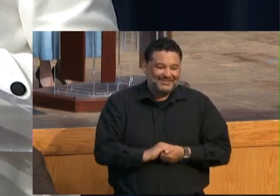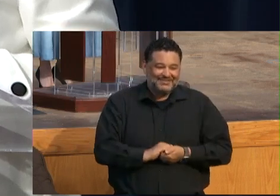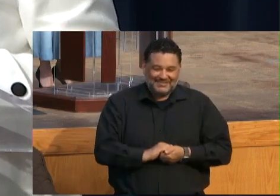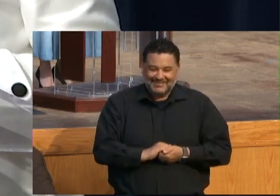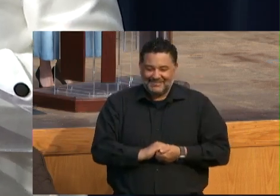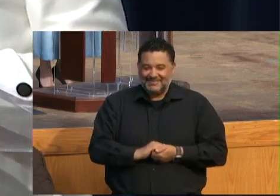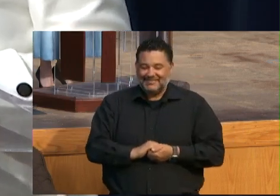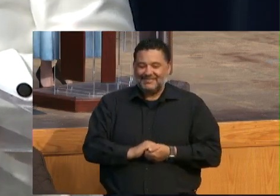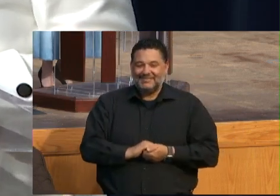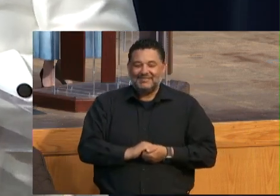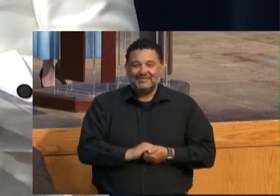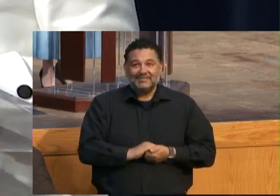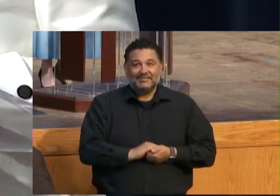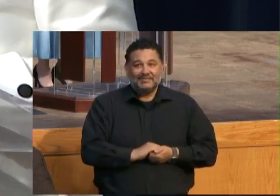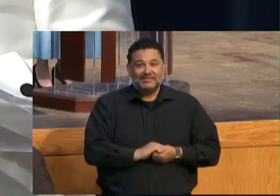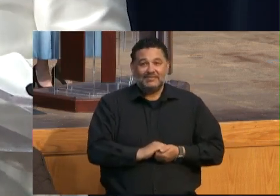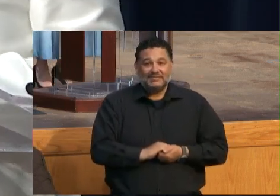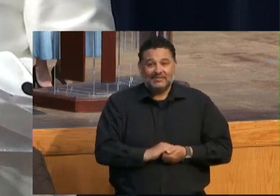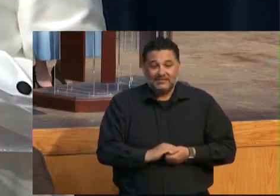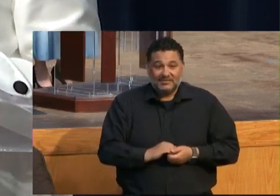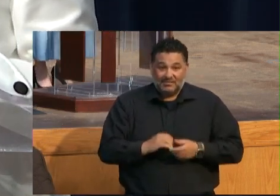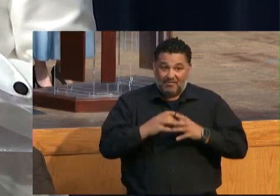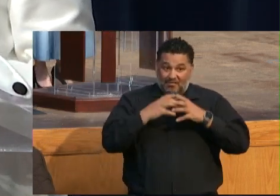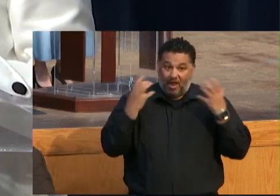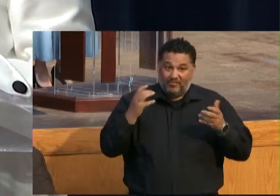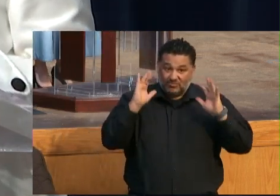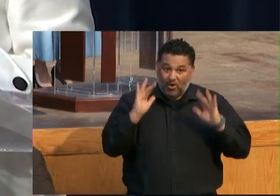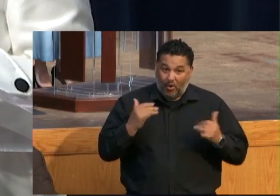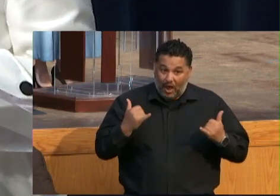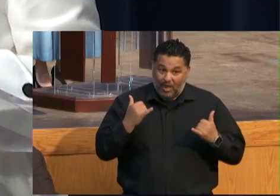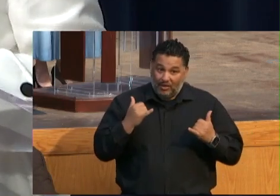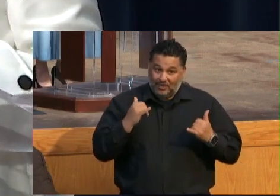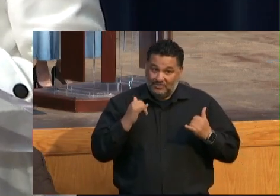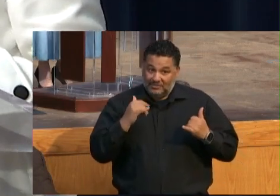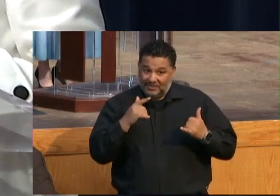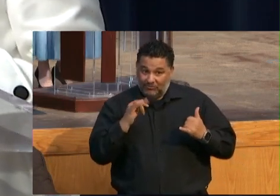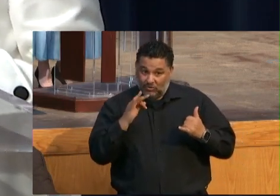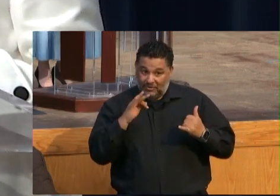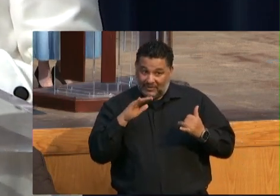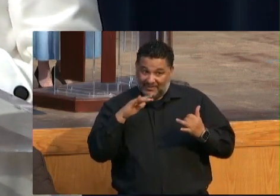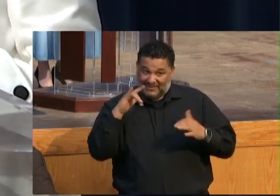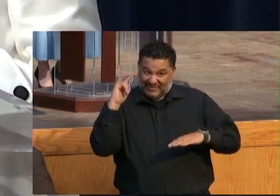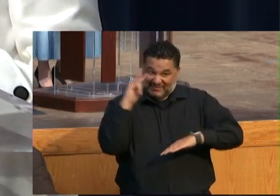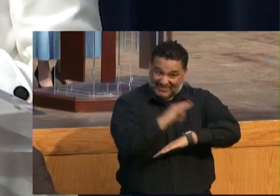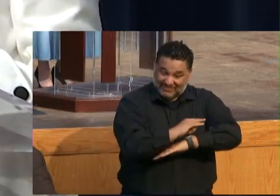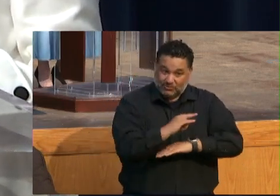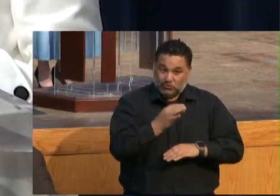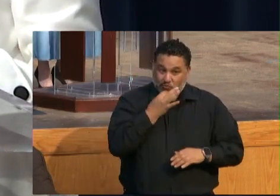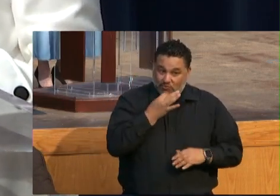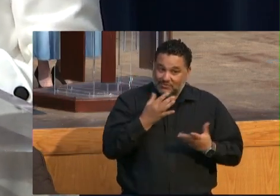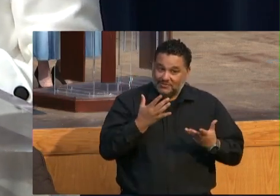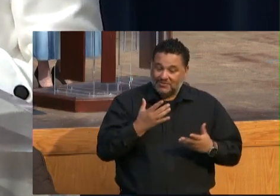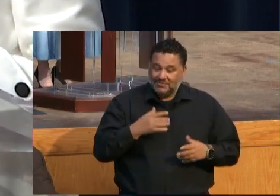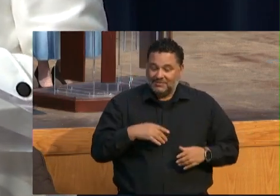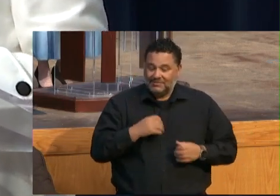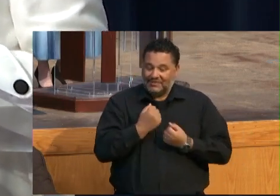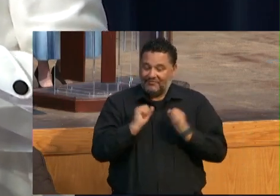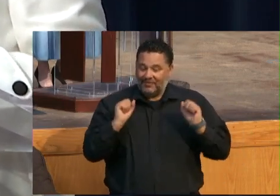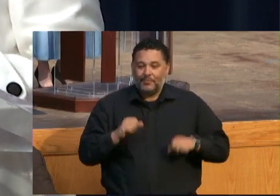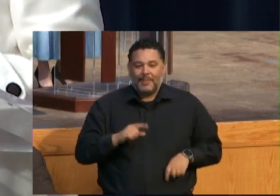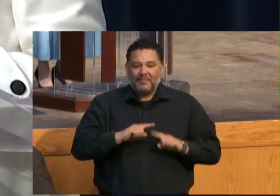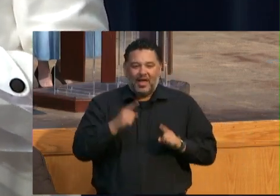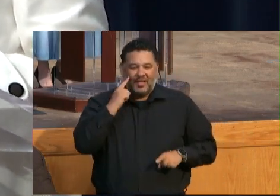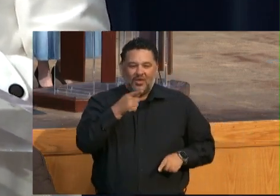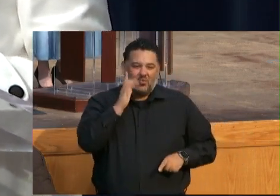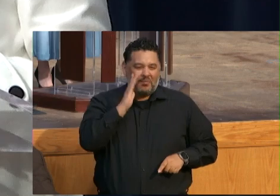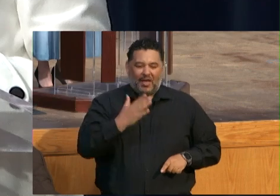There's a lot of it if you can get in there soon, but I do hope you will be very happy on the East Coast.